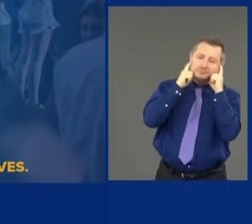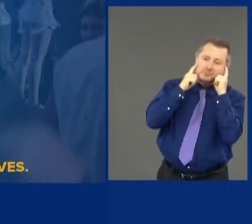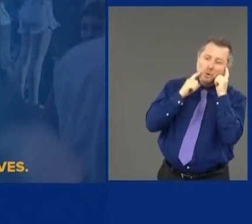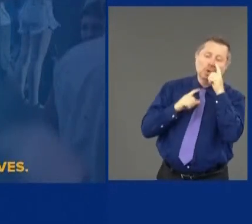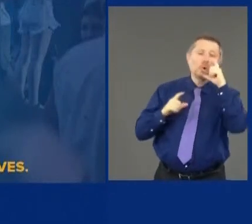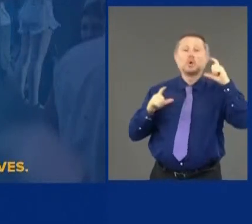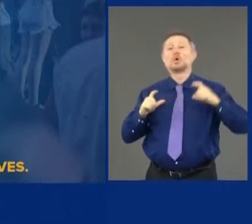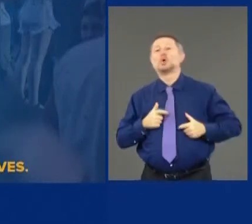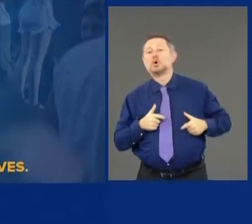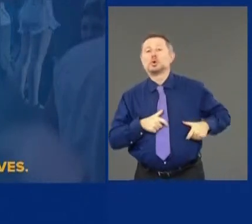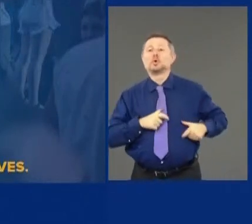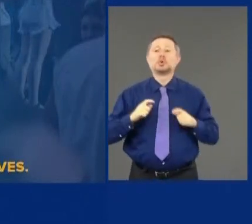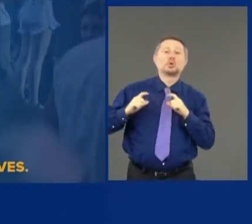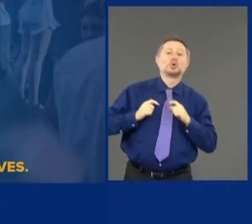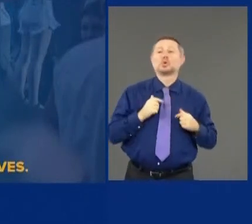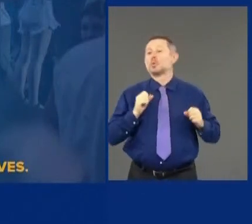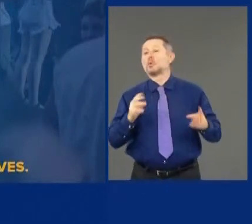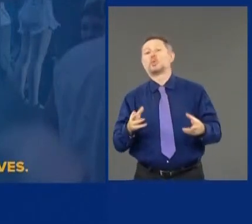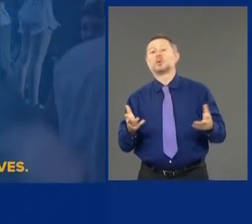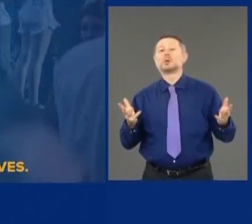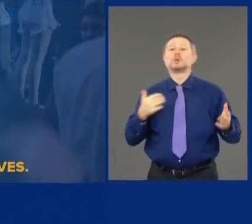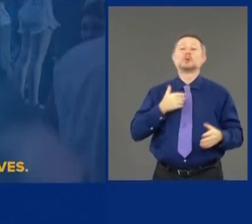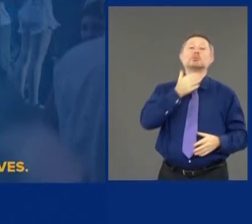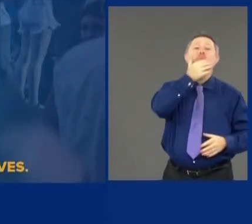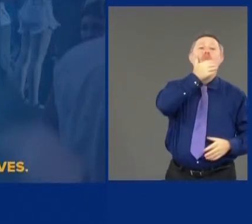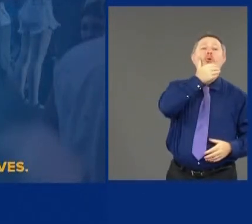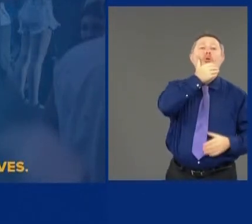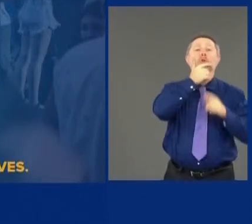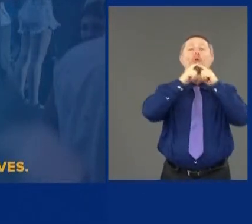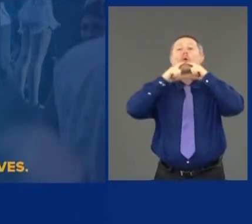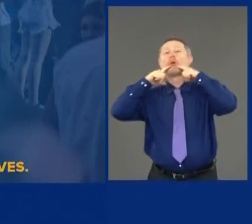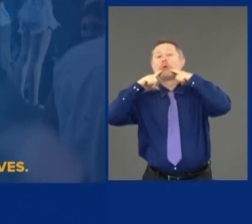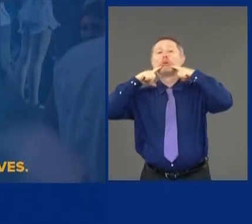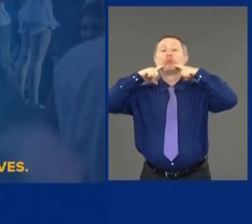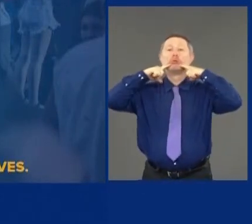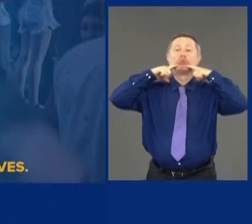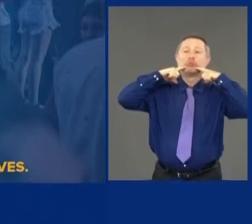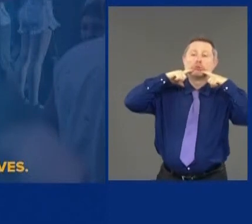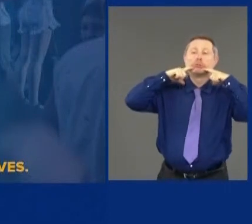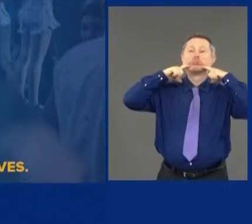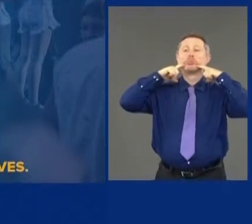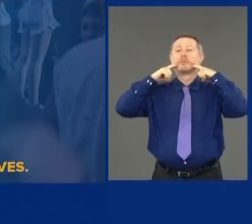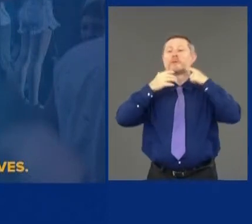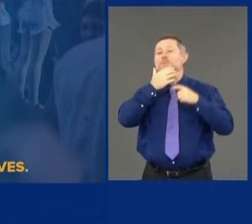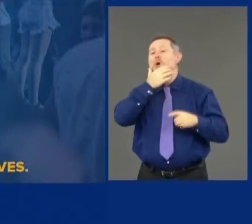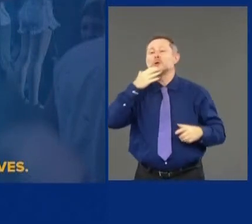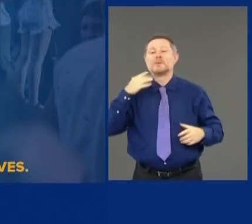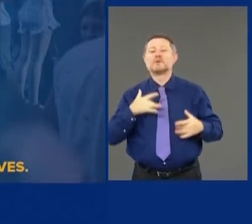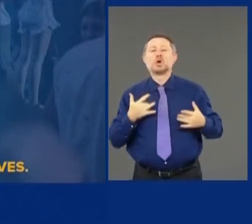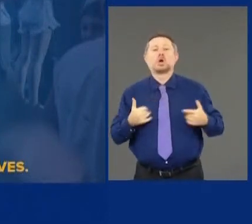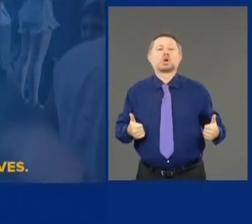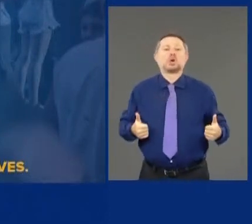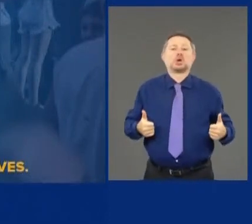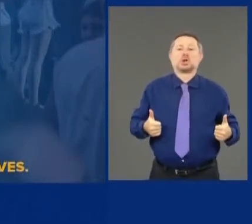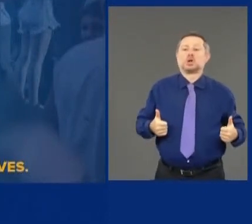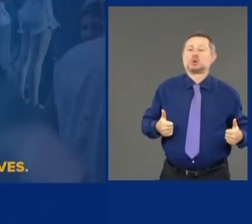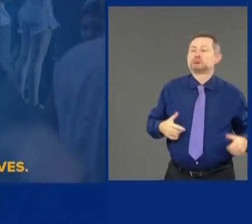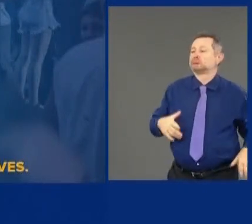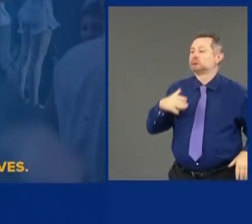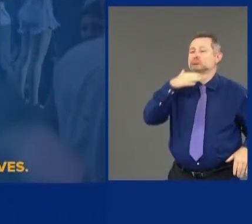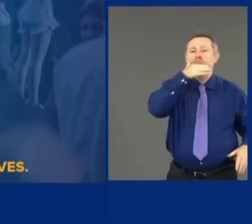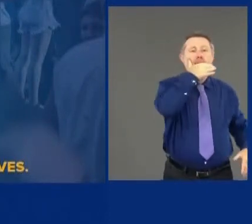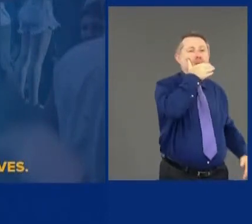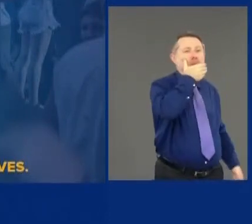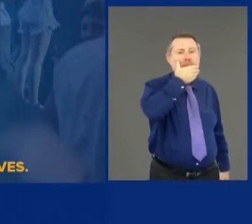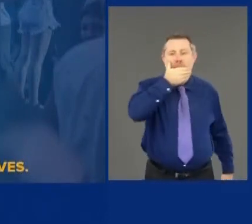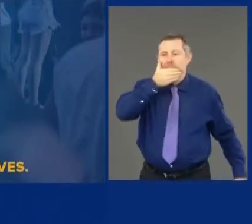I do that chin move, the chin move. Feel good that I have my mask. Doesn't do